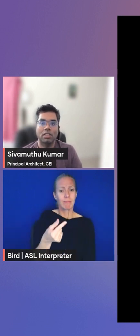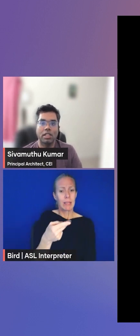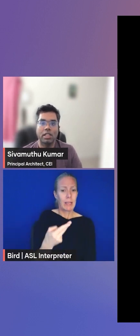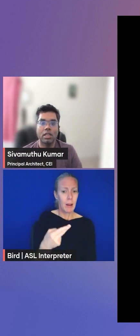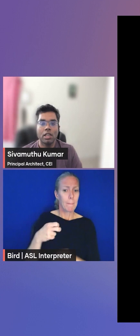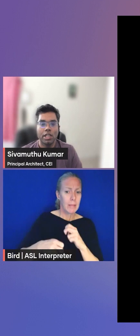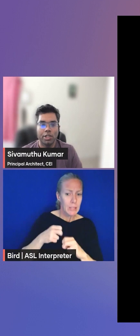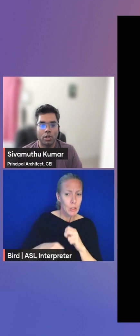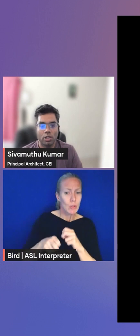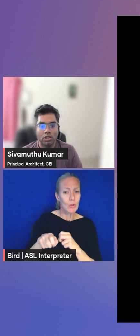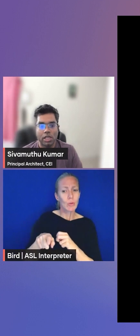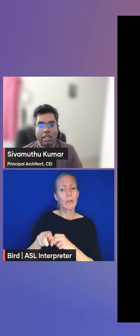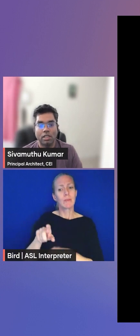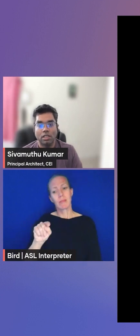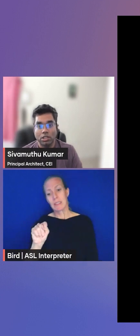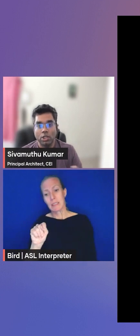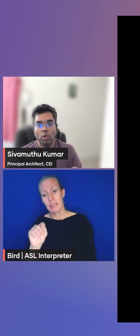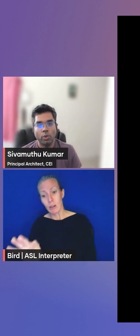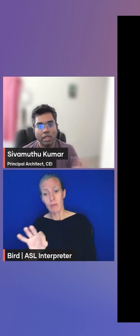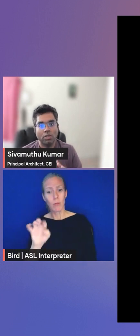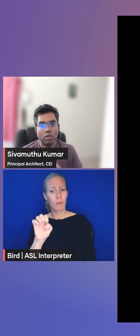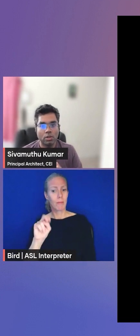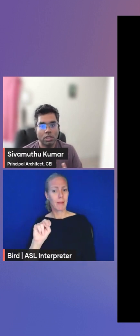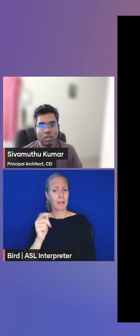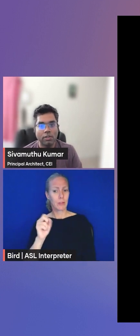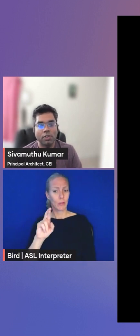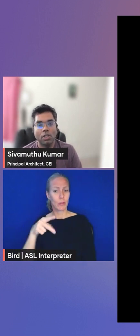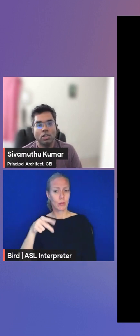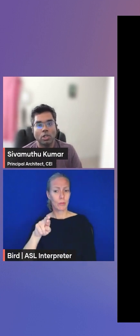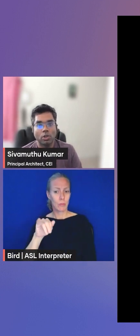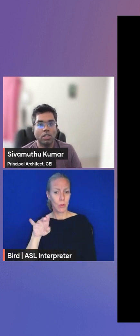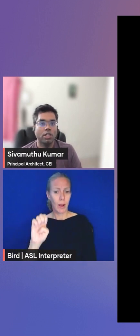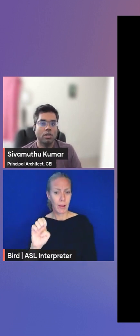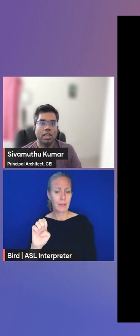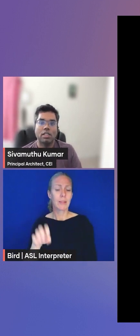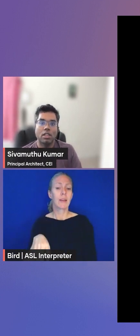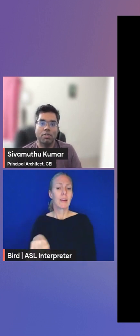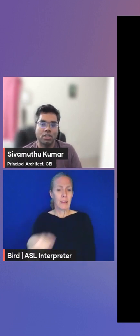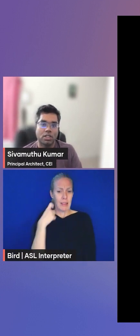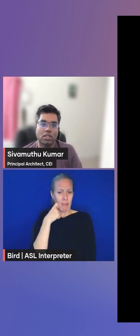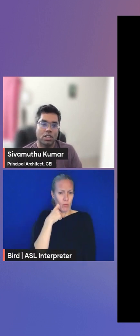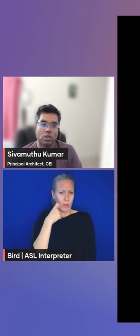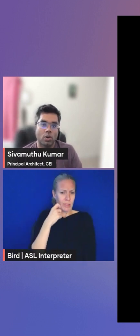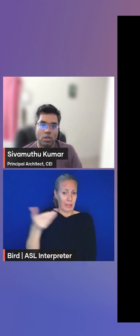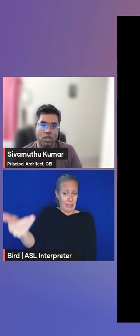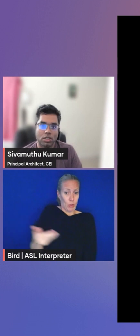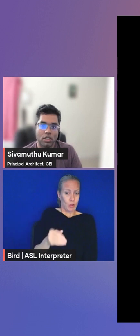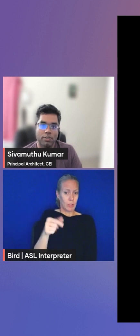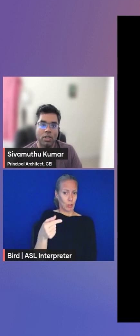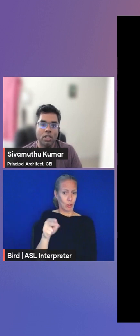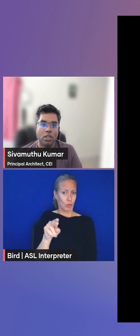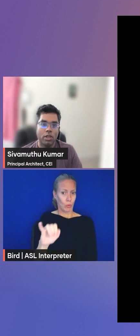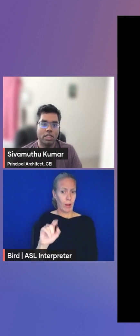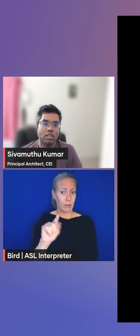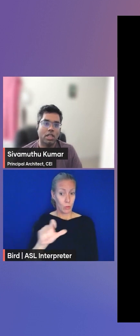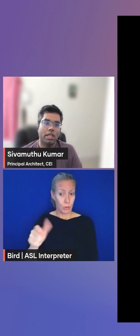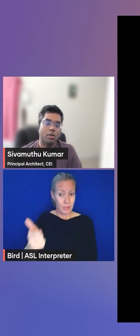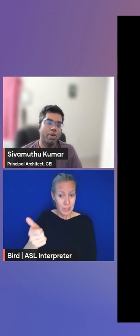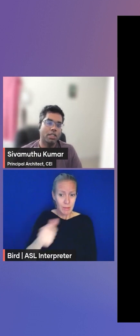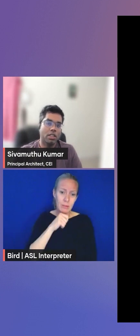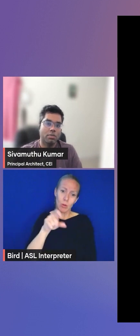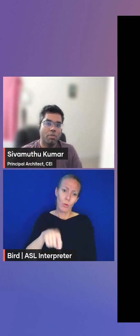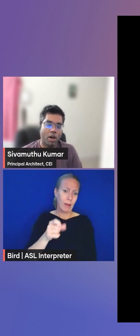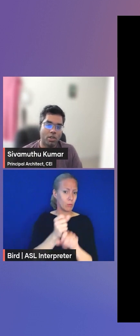have recently introduced the GUI tool itself. So you don't need to create the infrastructure as code itself. You can